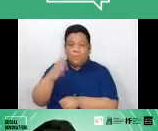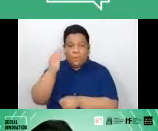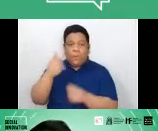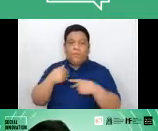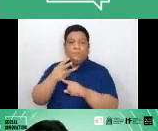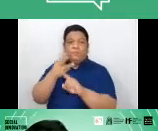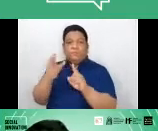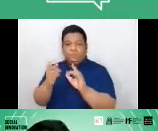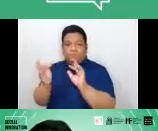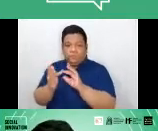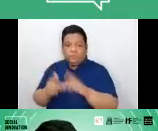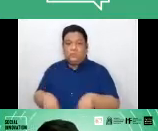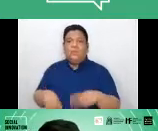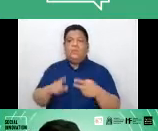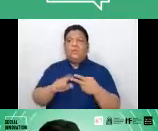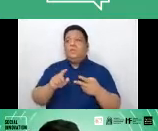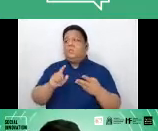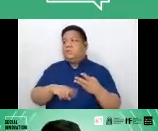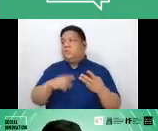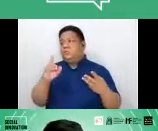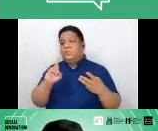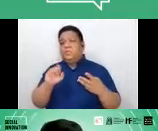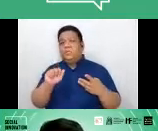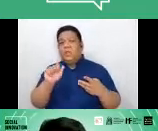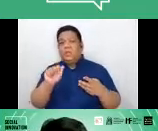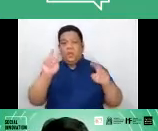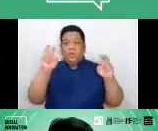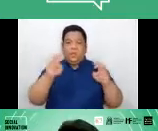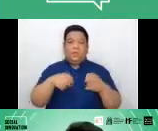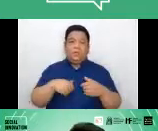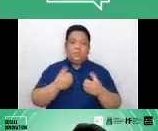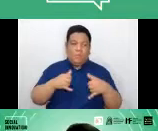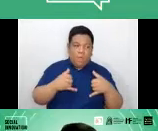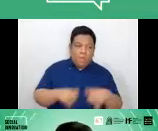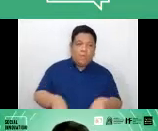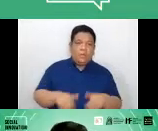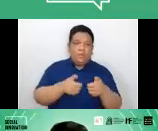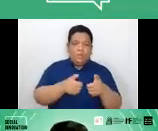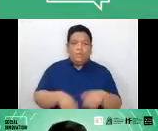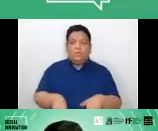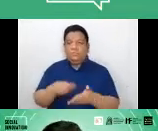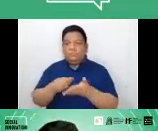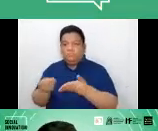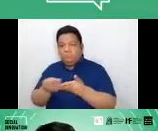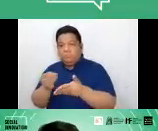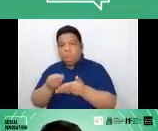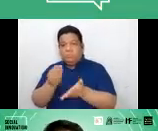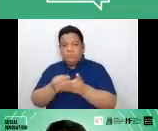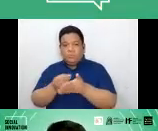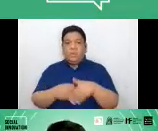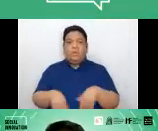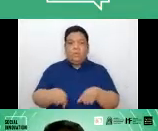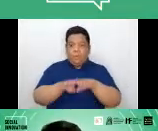We also have data about how many hours we spend playing video games, how much money we spend on shopping, how many times we open our